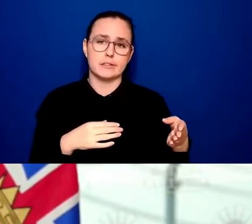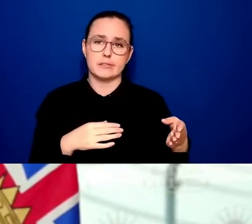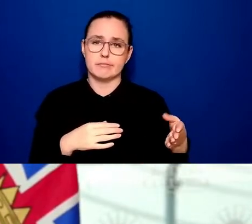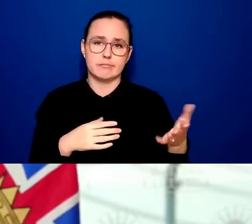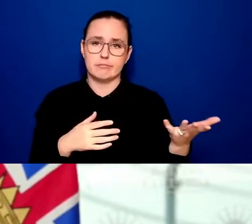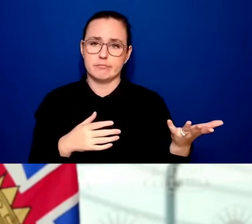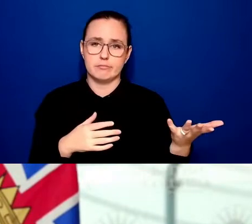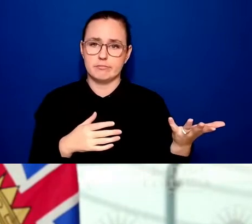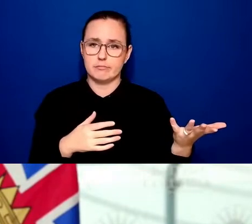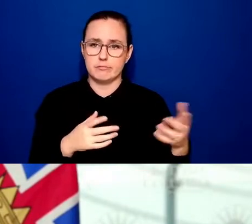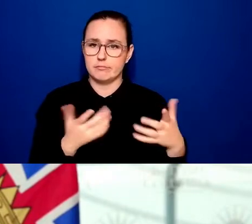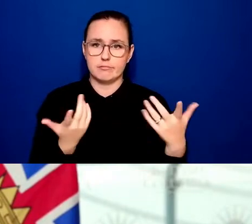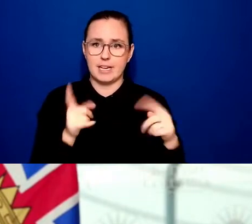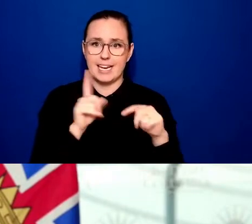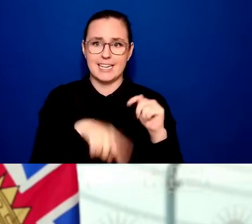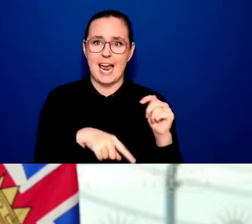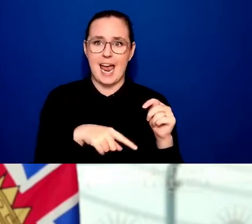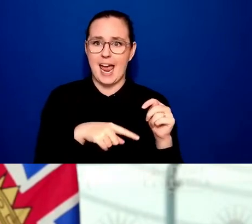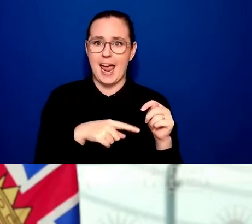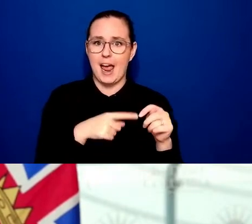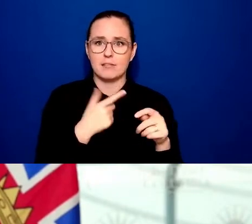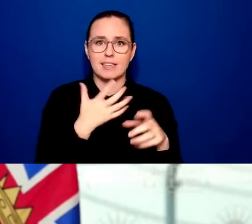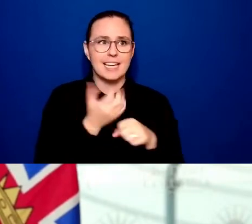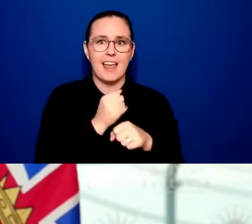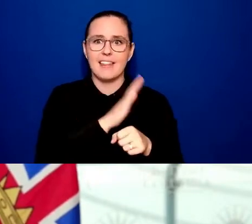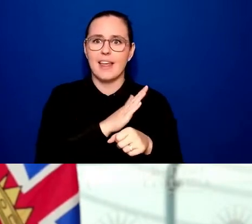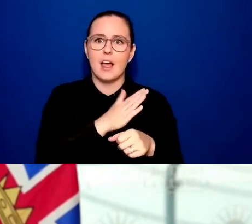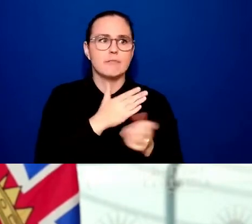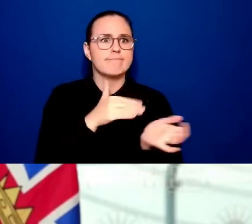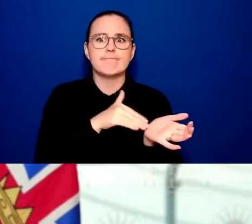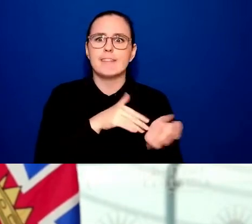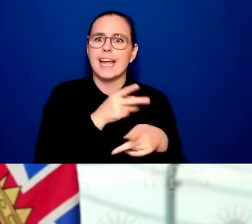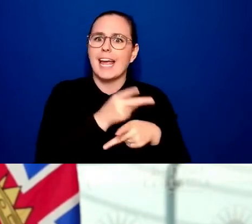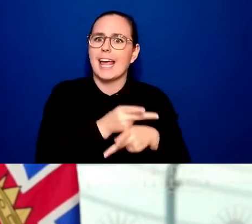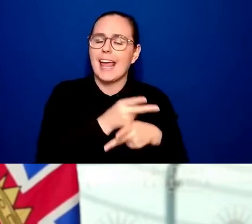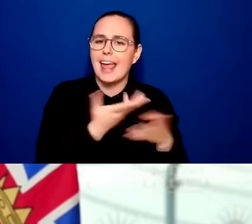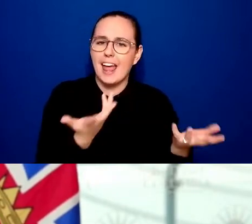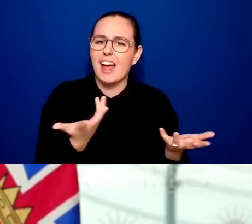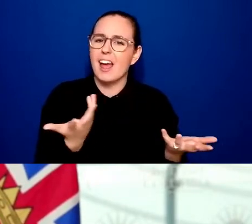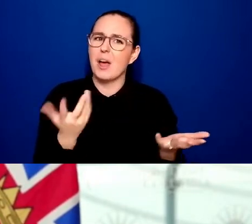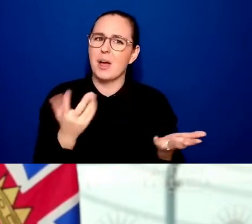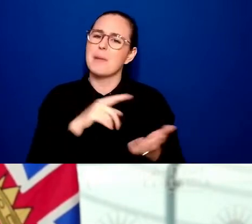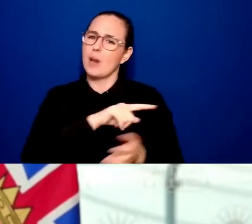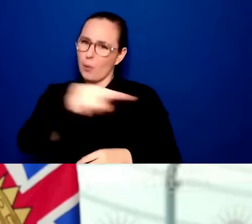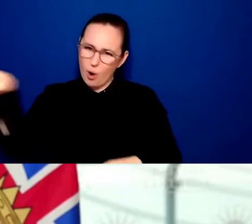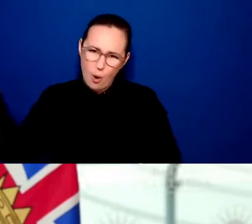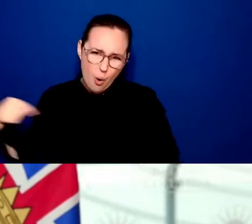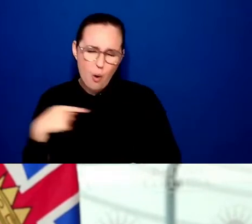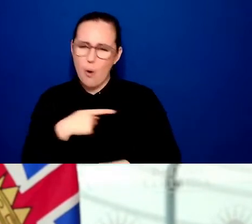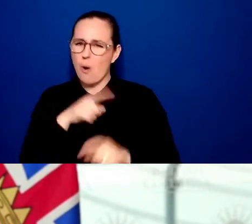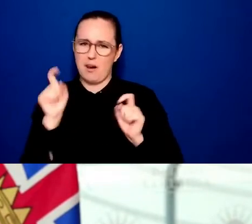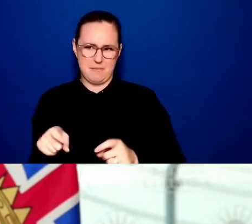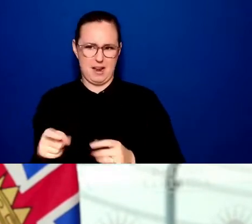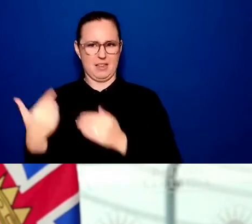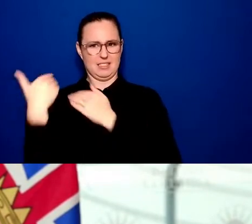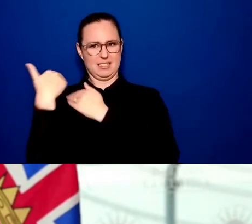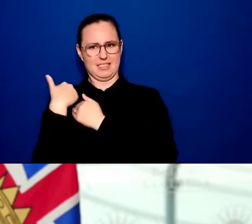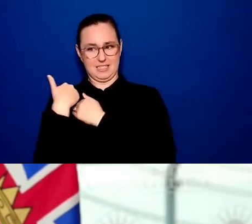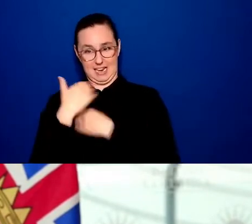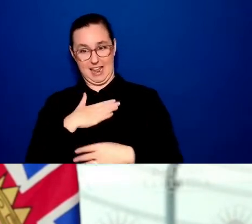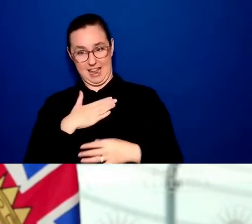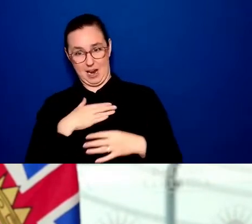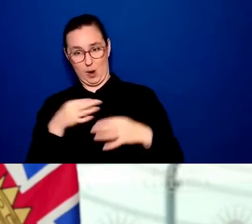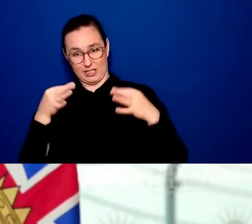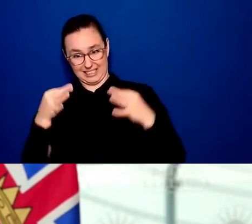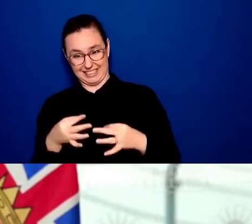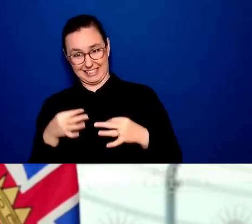whatever it is, their medical issue. And that means it's all of our business. The decisions that we make have consequences, and in some